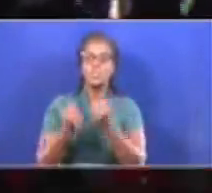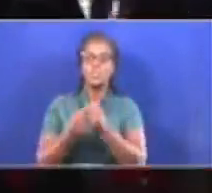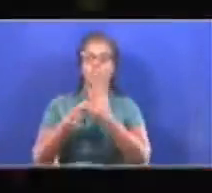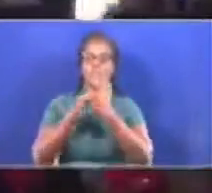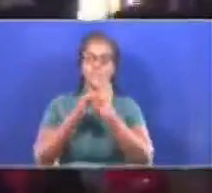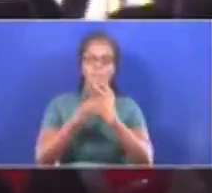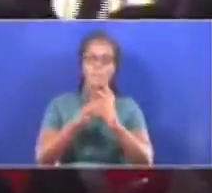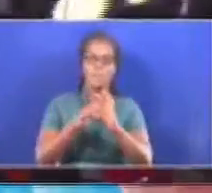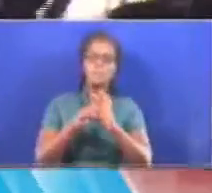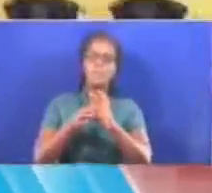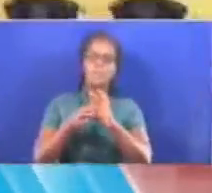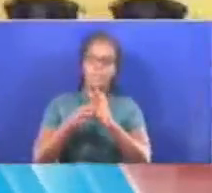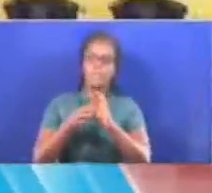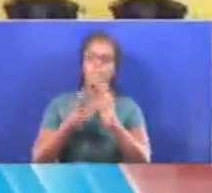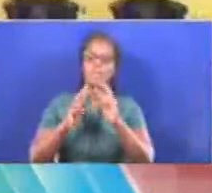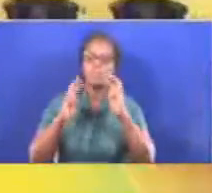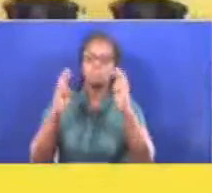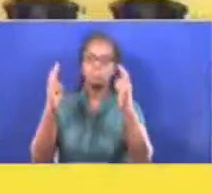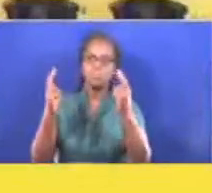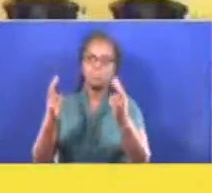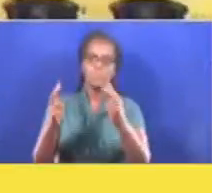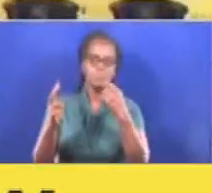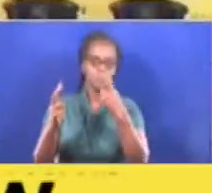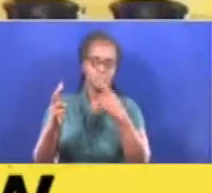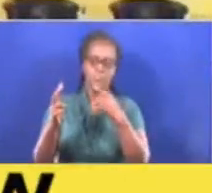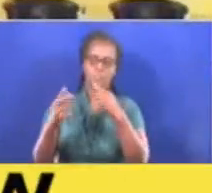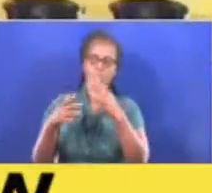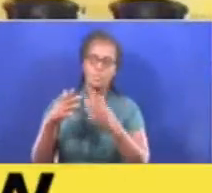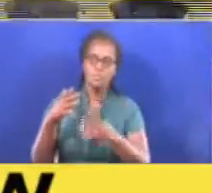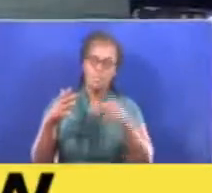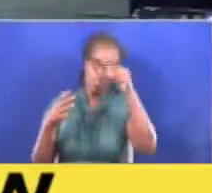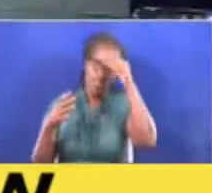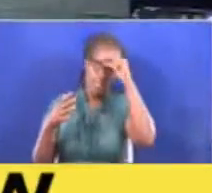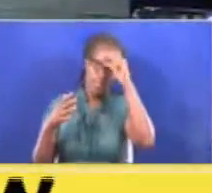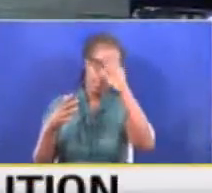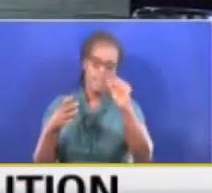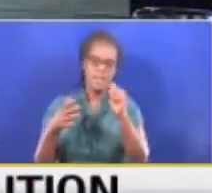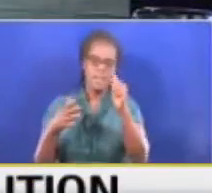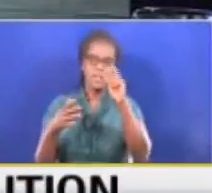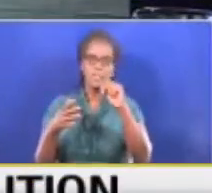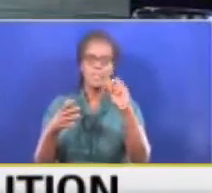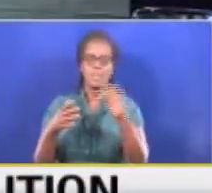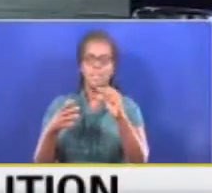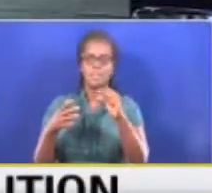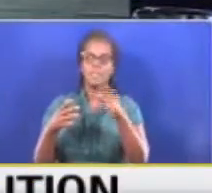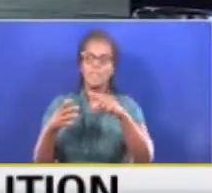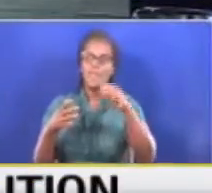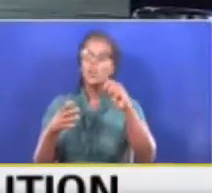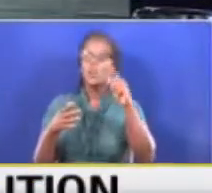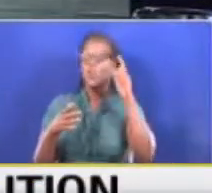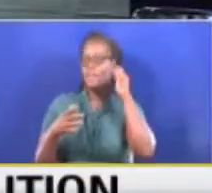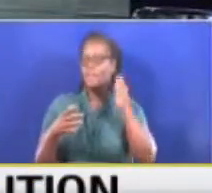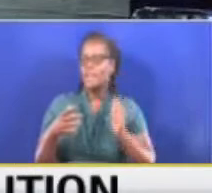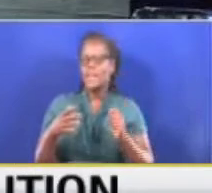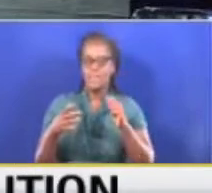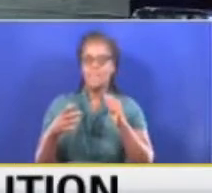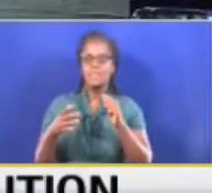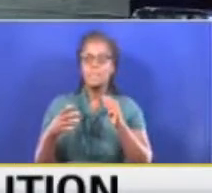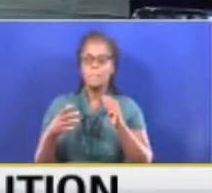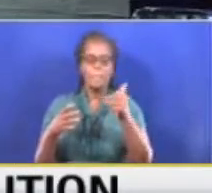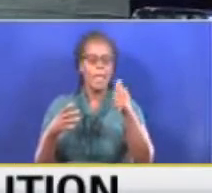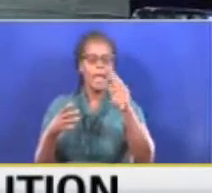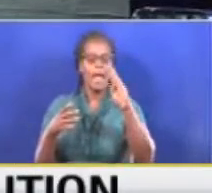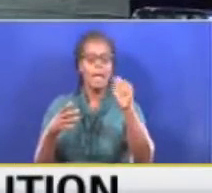speakers and the panelists in this session will be Governor Stephen Sang, the Governor of Nandi County, the Honorable Ababu Namwamba,